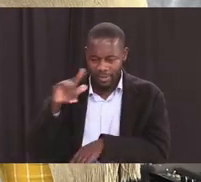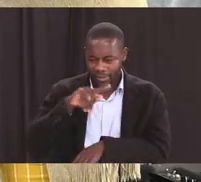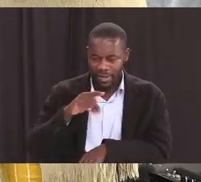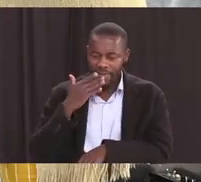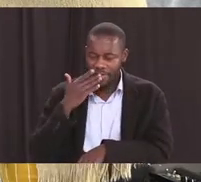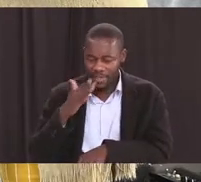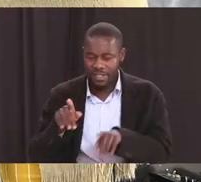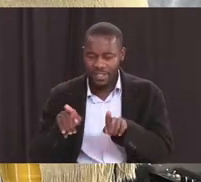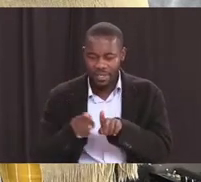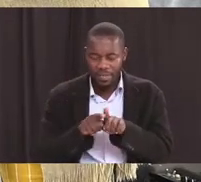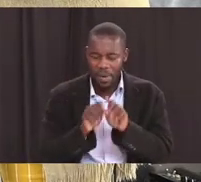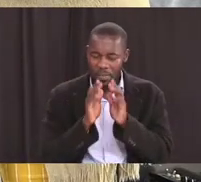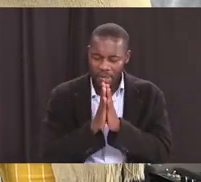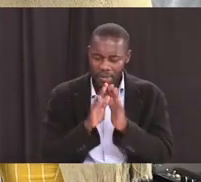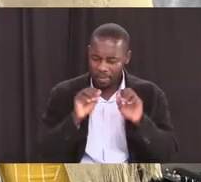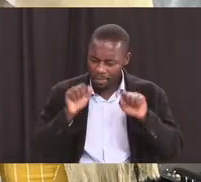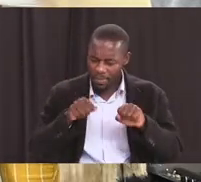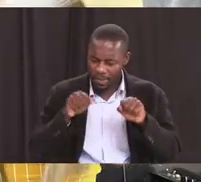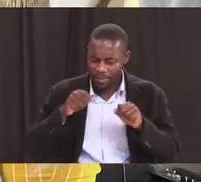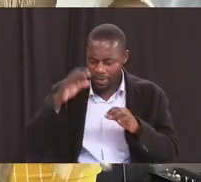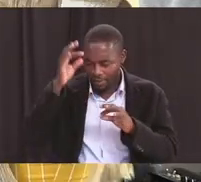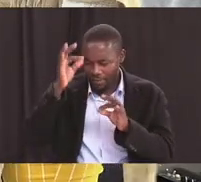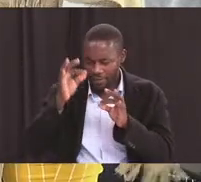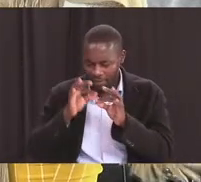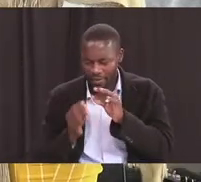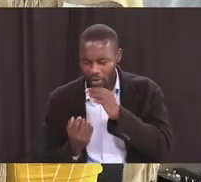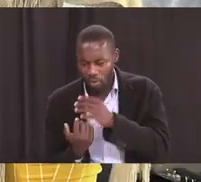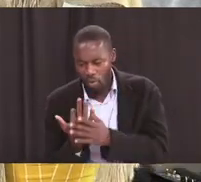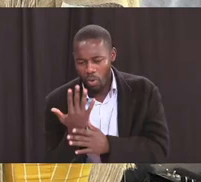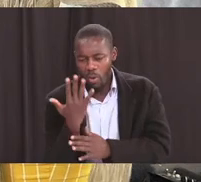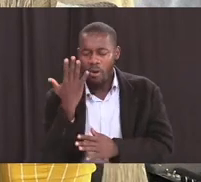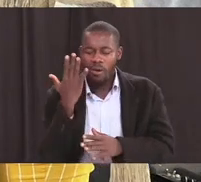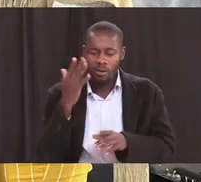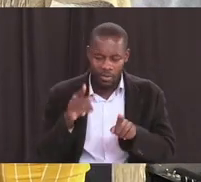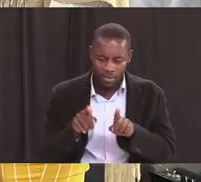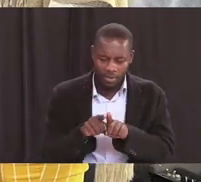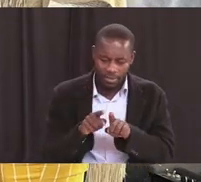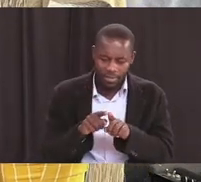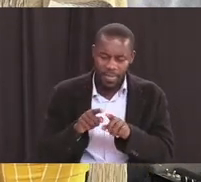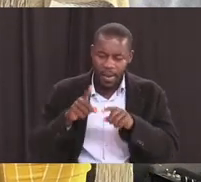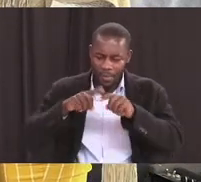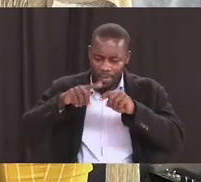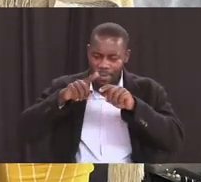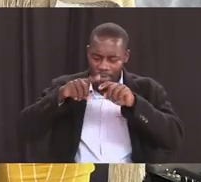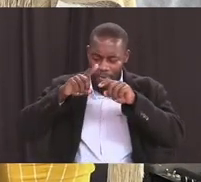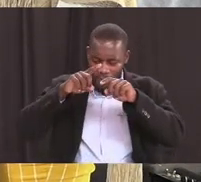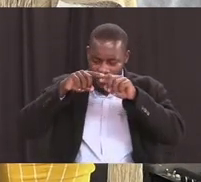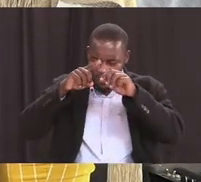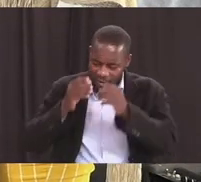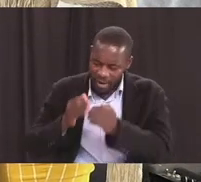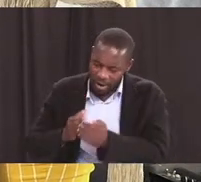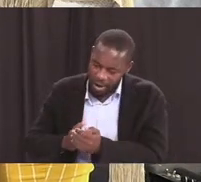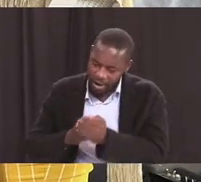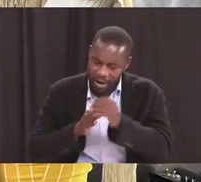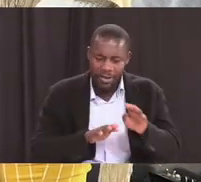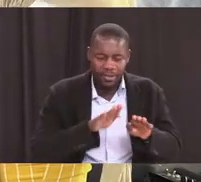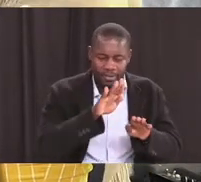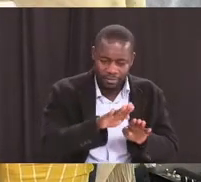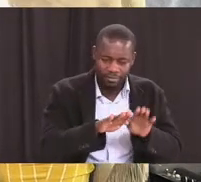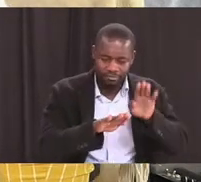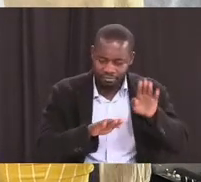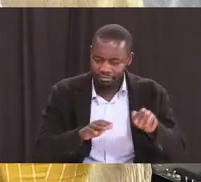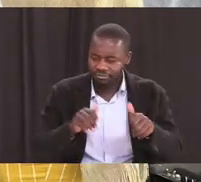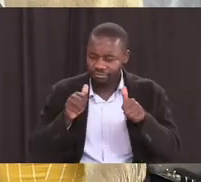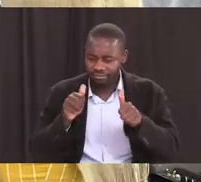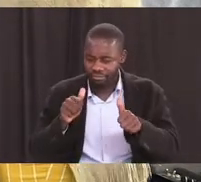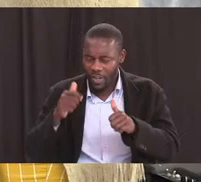would grow, it would be strengthened, and that it wouldn't diminish. And Lord, we just ask that you guide his steps into the future in everything